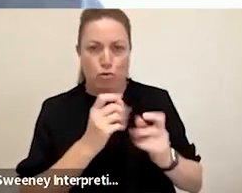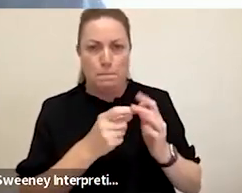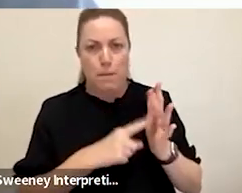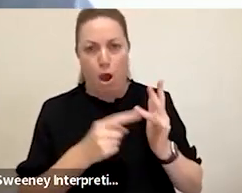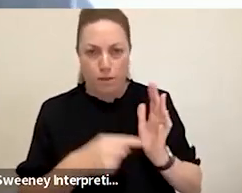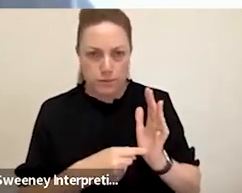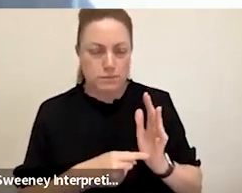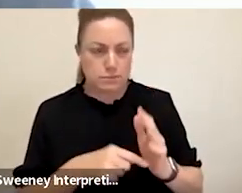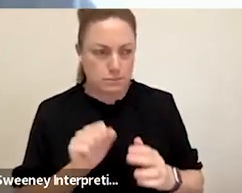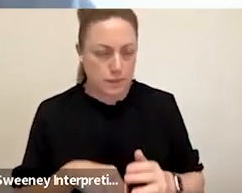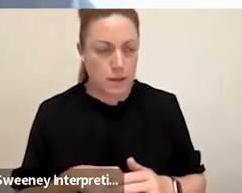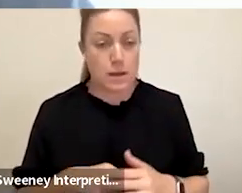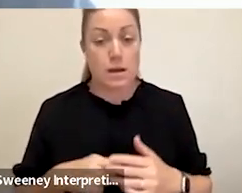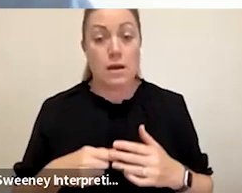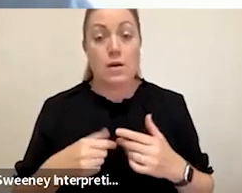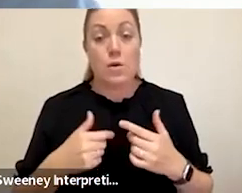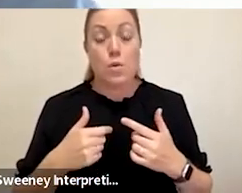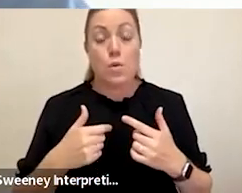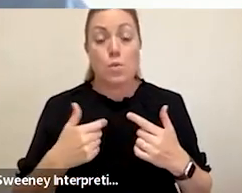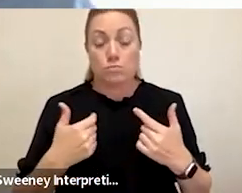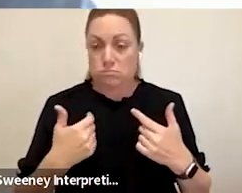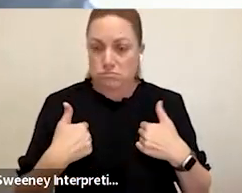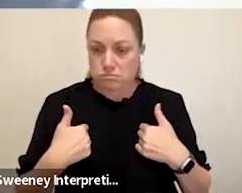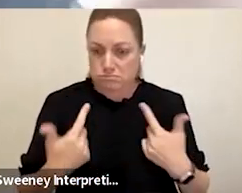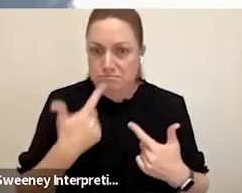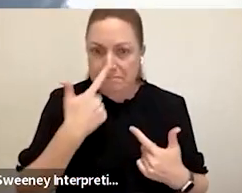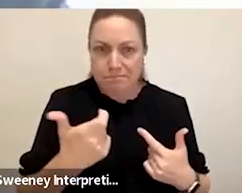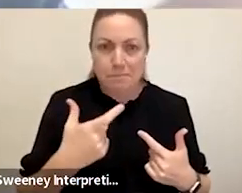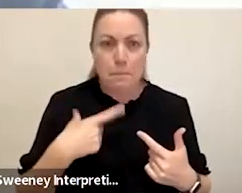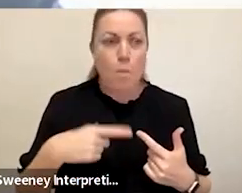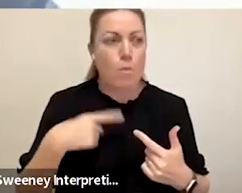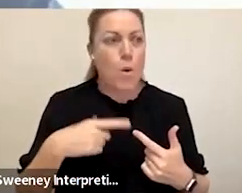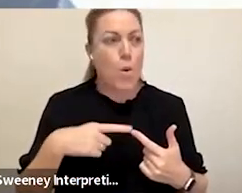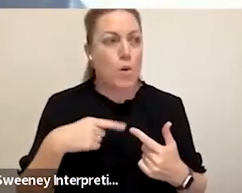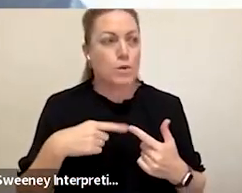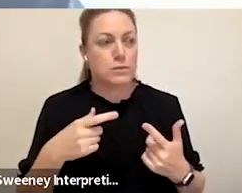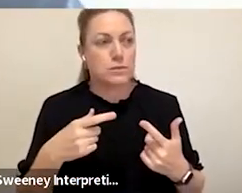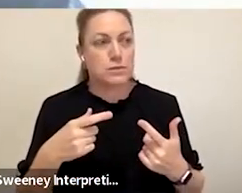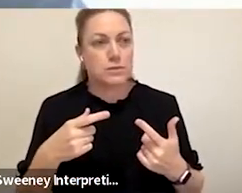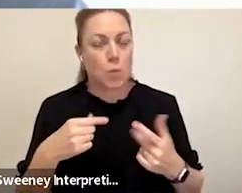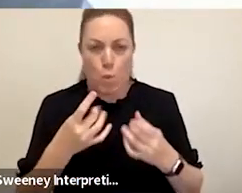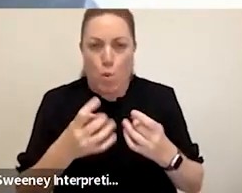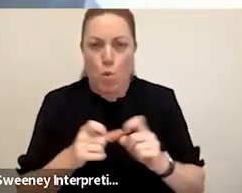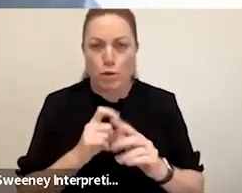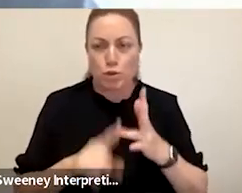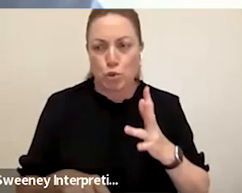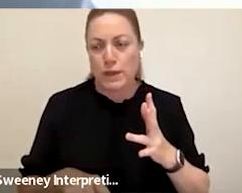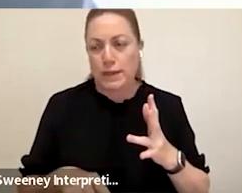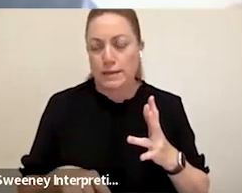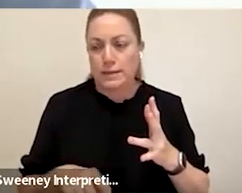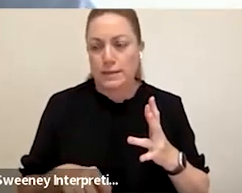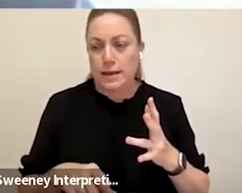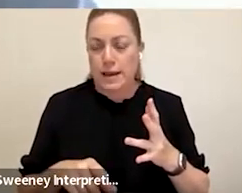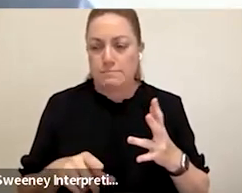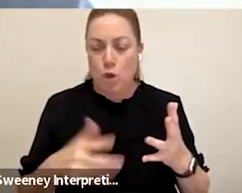say, we were sort of lucky because we were doing that stuff I mentioned earlier about sort of trying